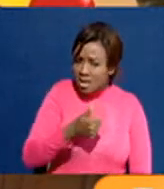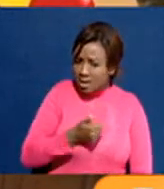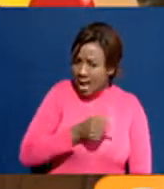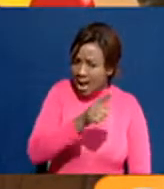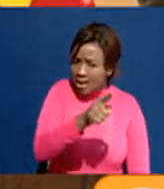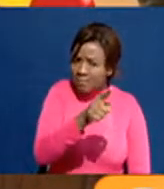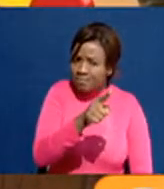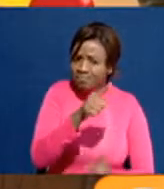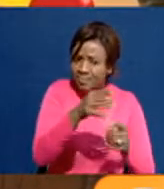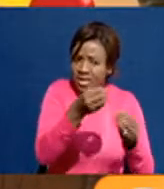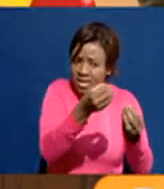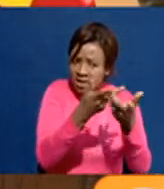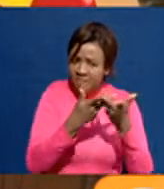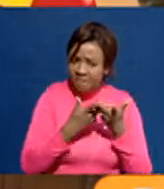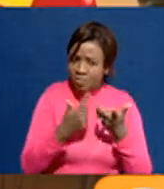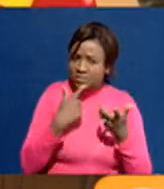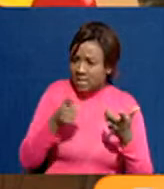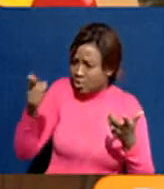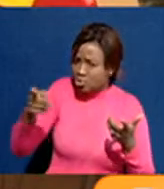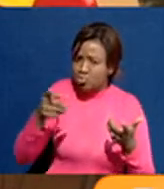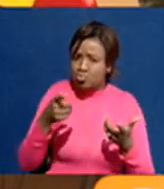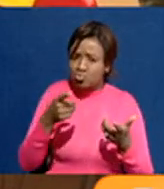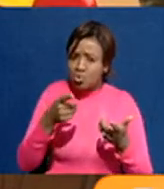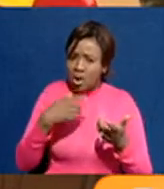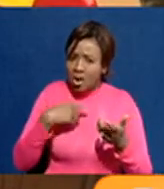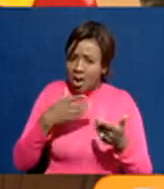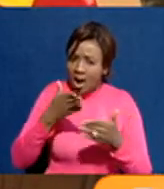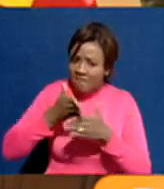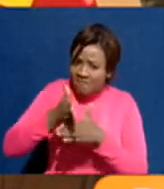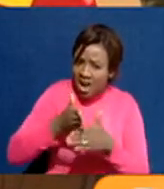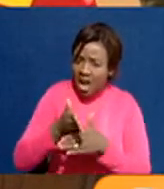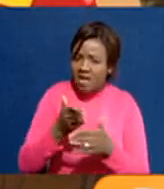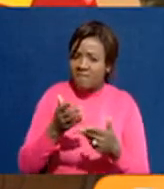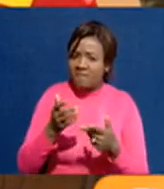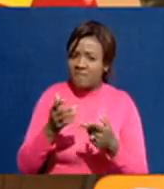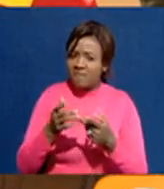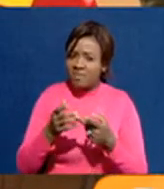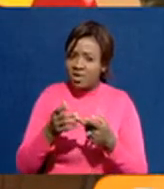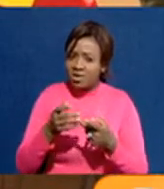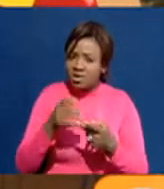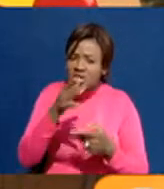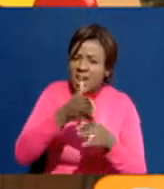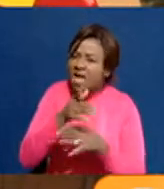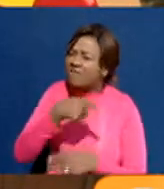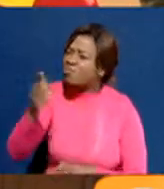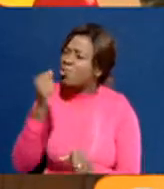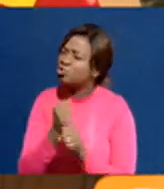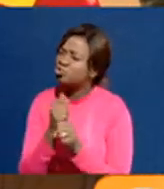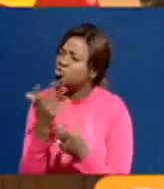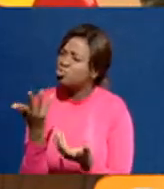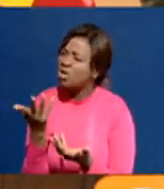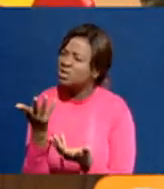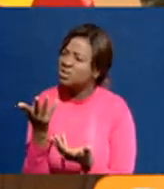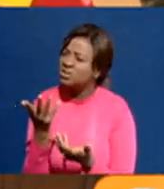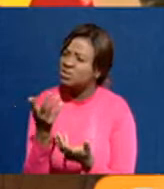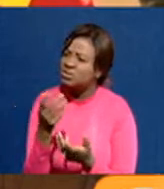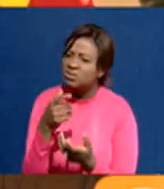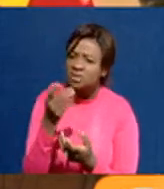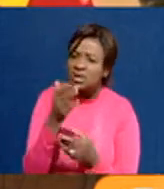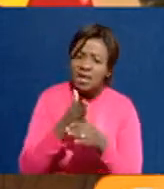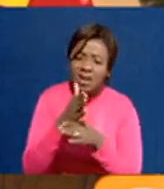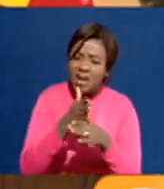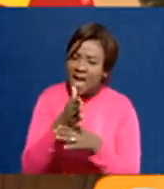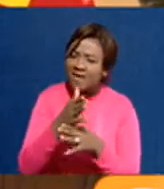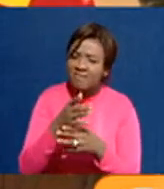Mora alitueleza tukulia kwa nenda kwa boma. Ulikuja kwa boma na ukachukua kisu. Hiyo kisu ulikuwa unafanya nini? Haijalishi